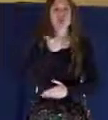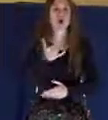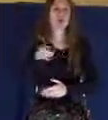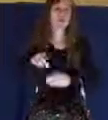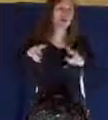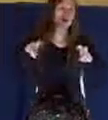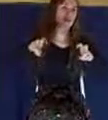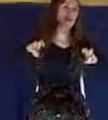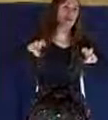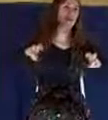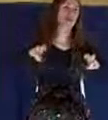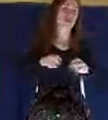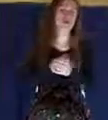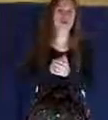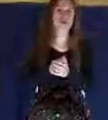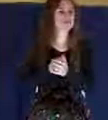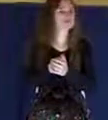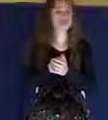back.